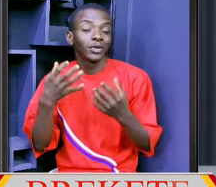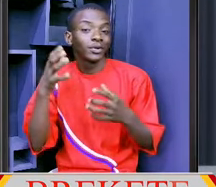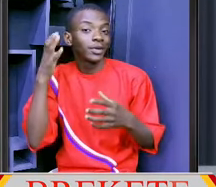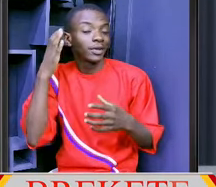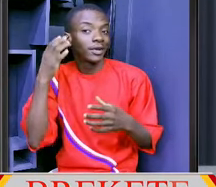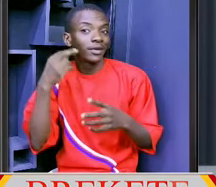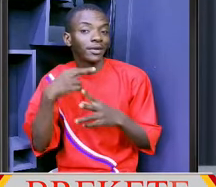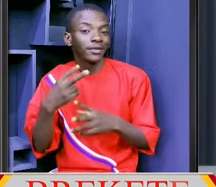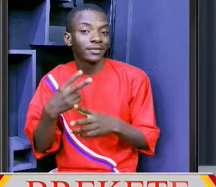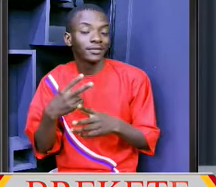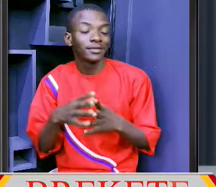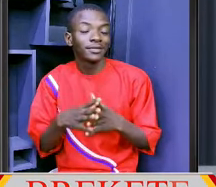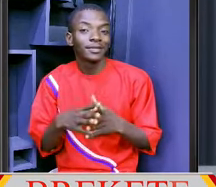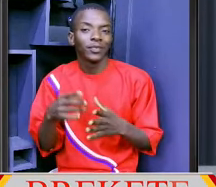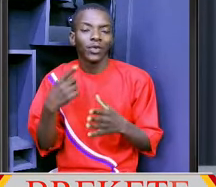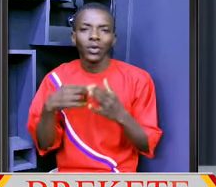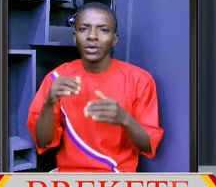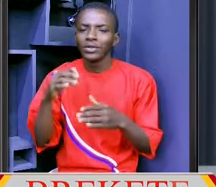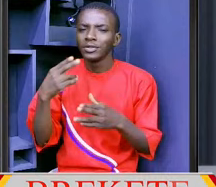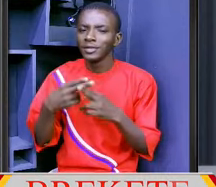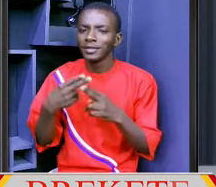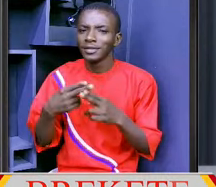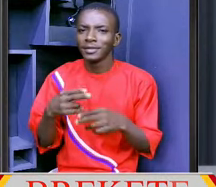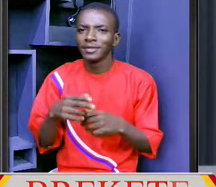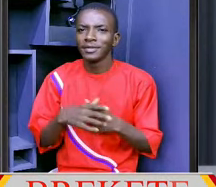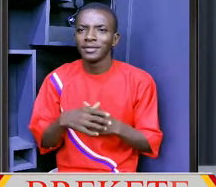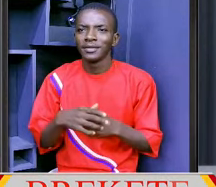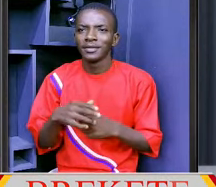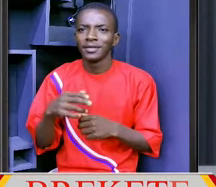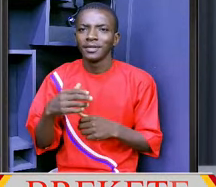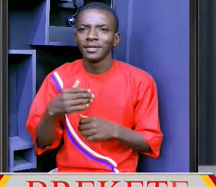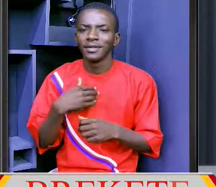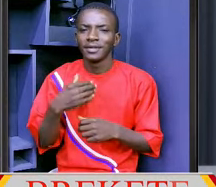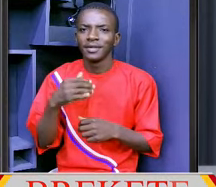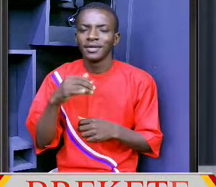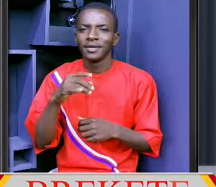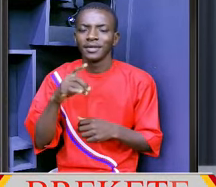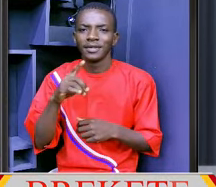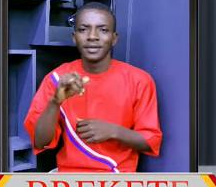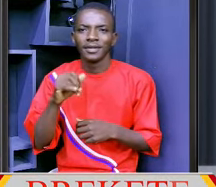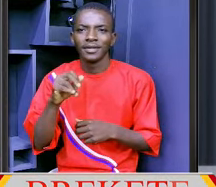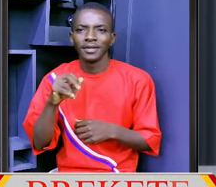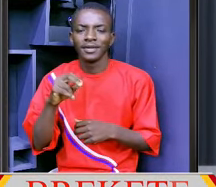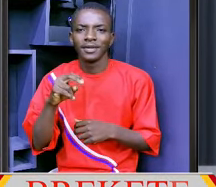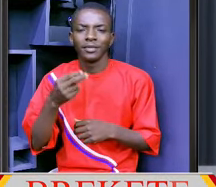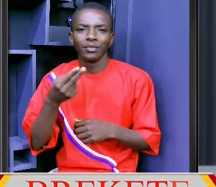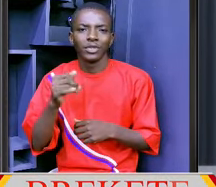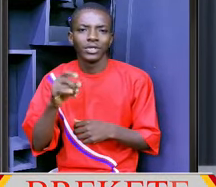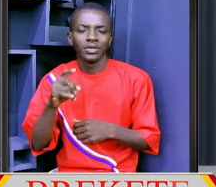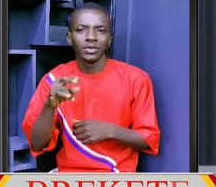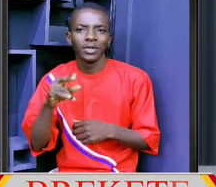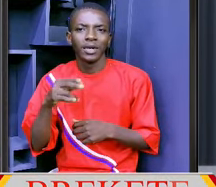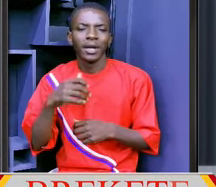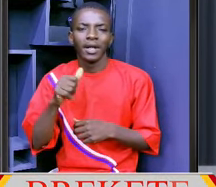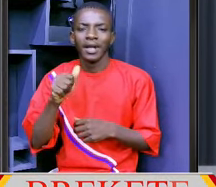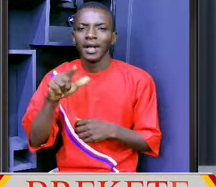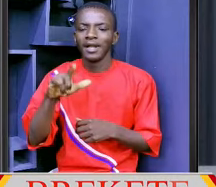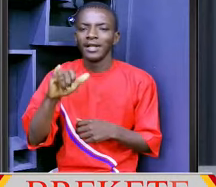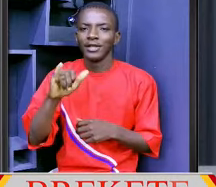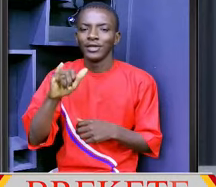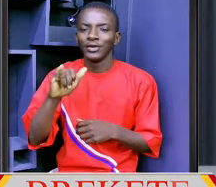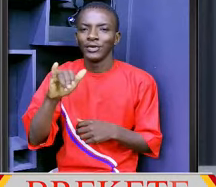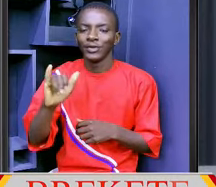voice, so I'm from Zaria. Waiting be their names. I get Bilal, I get Abdurrahouf, I get Aliyu.